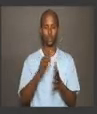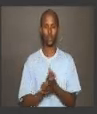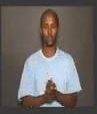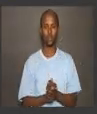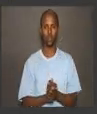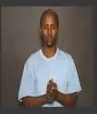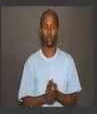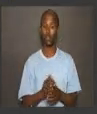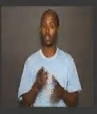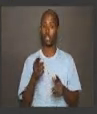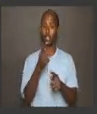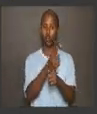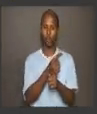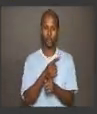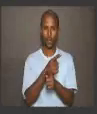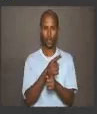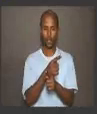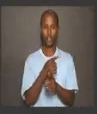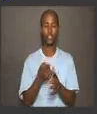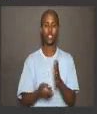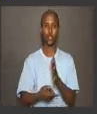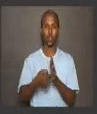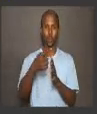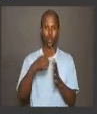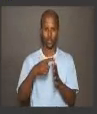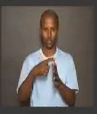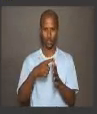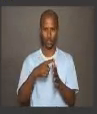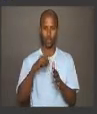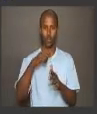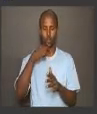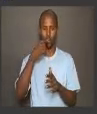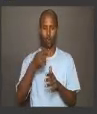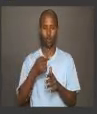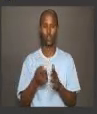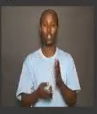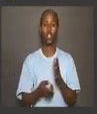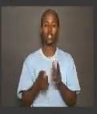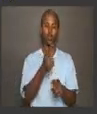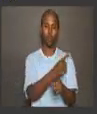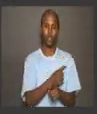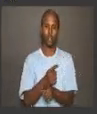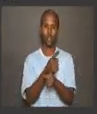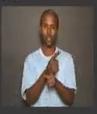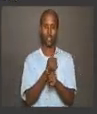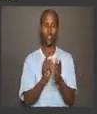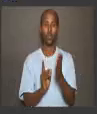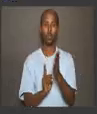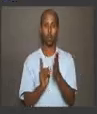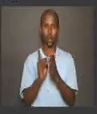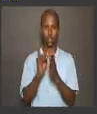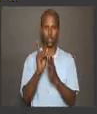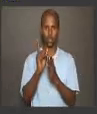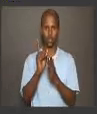A geometric sequence, also called a geometric progression,